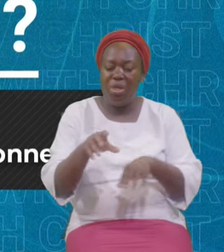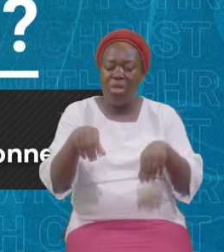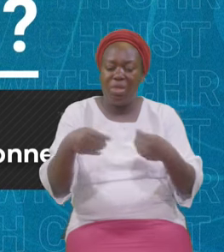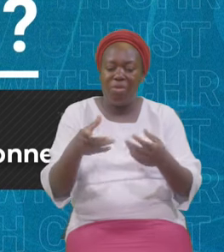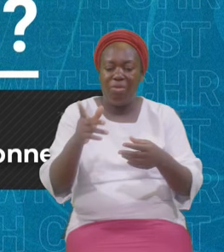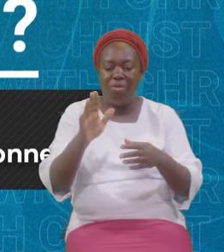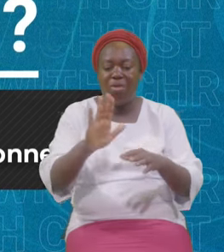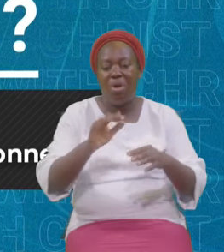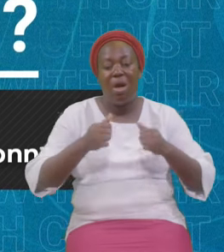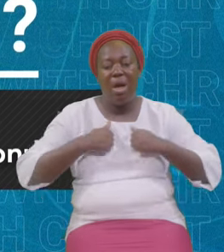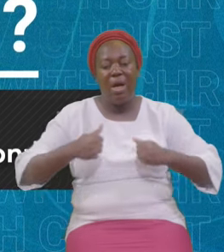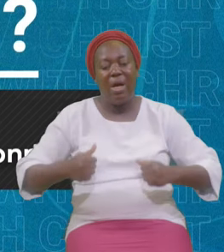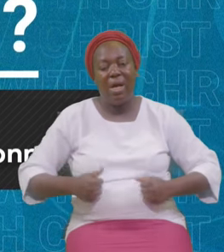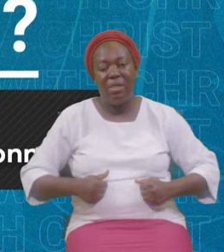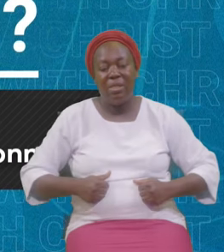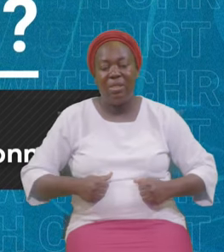write legibly.